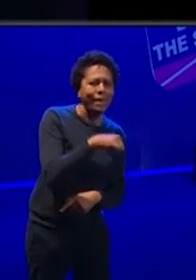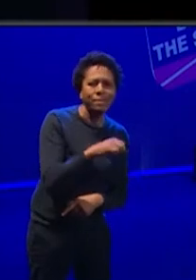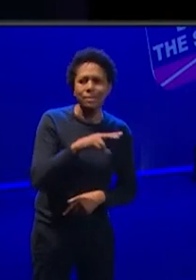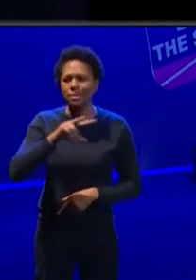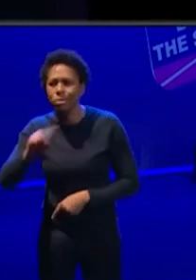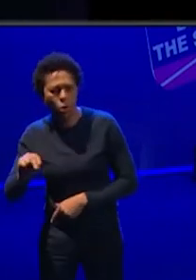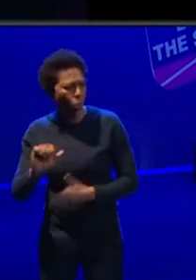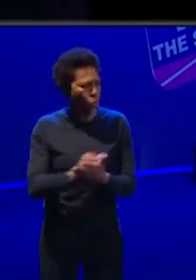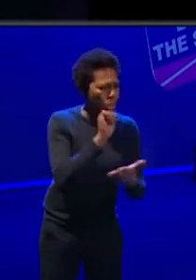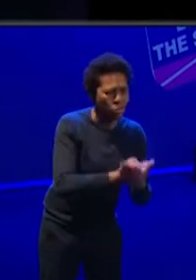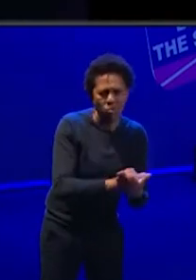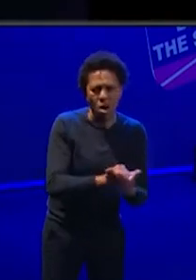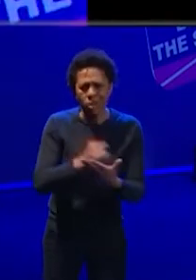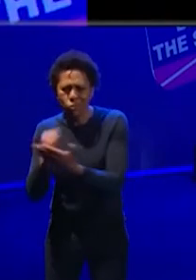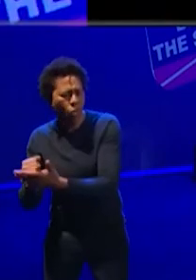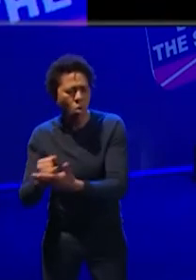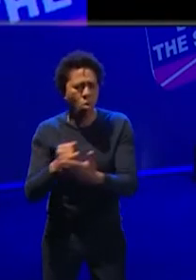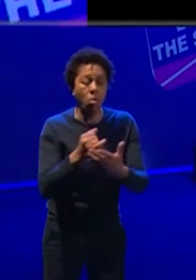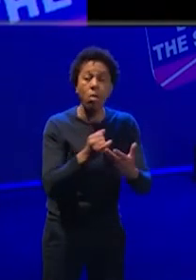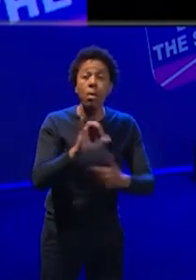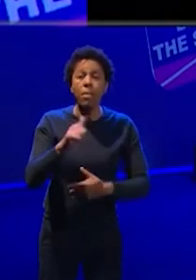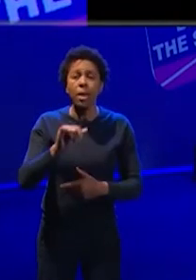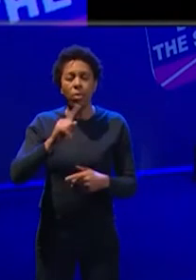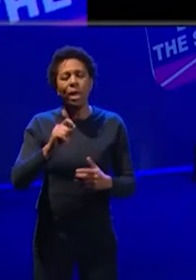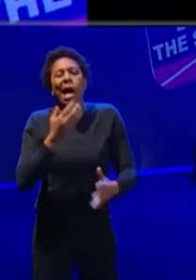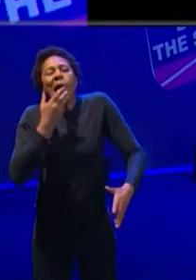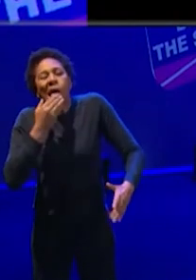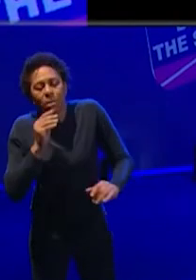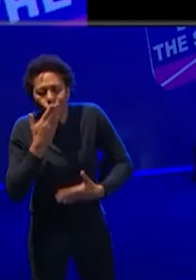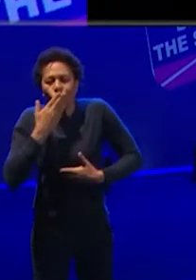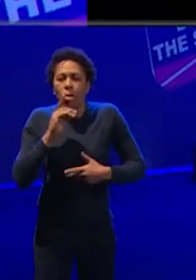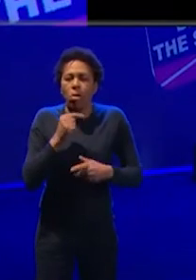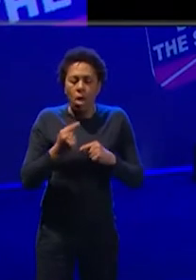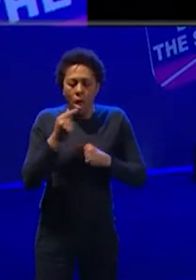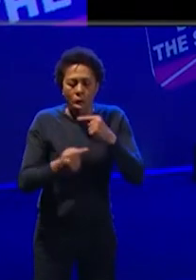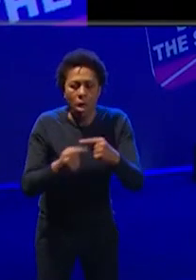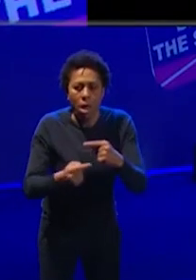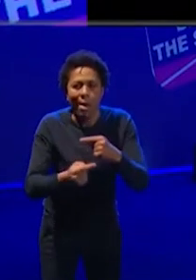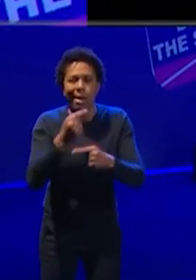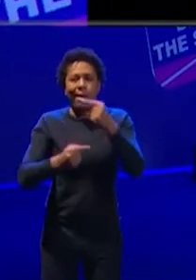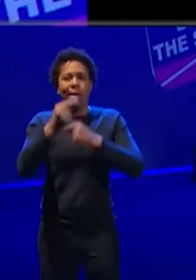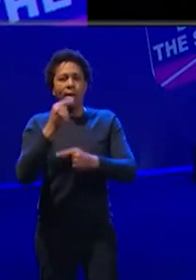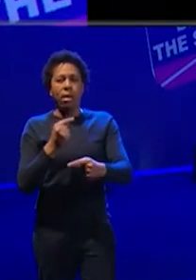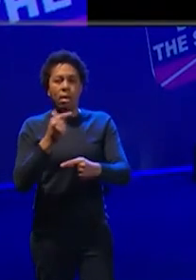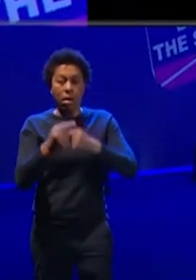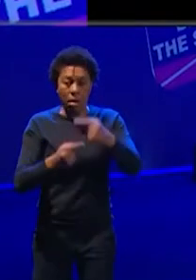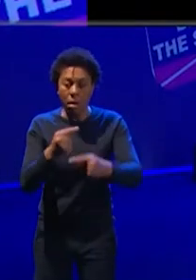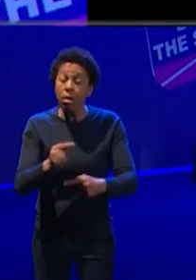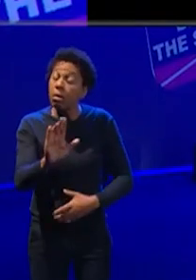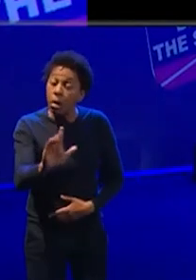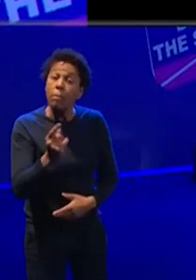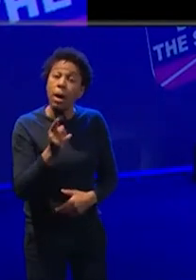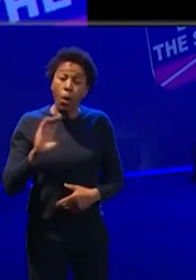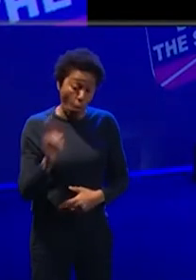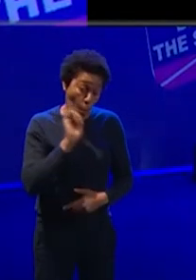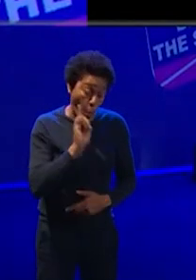and the right answers. So, you know, we may fall down, but this is what I love about the industry. We're always there to pick each other